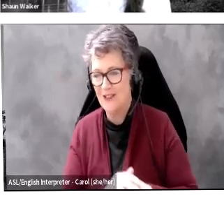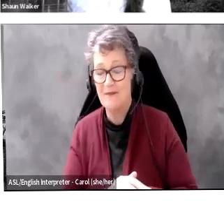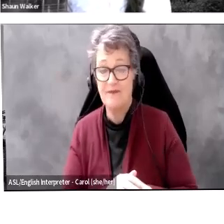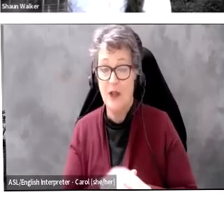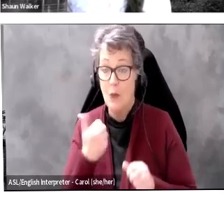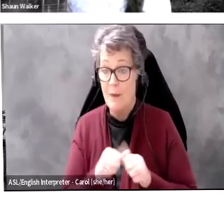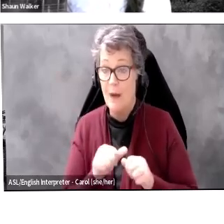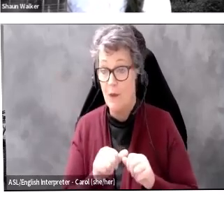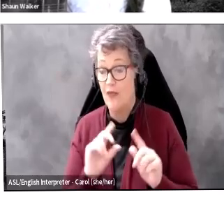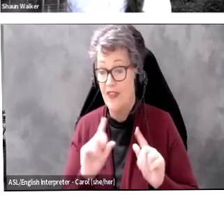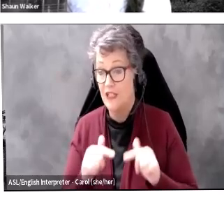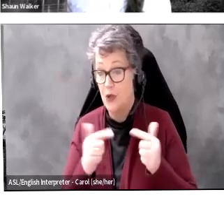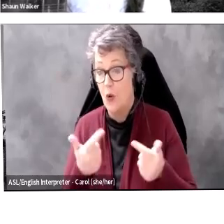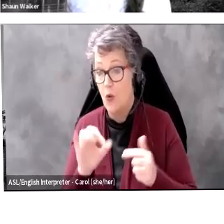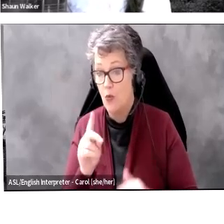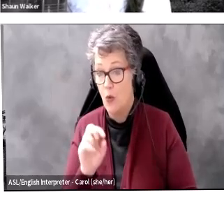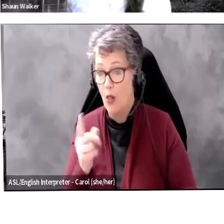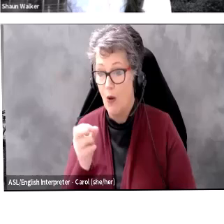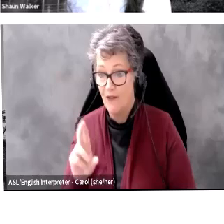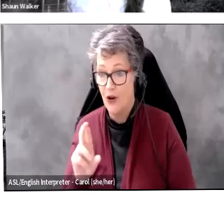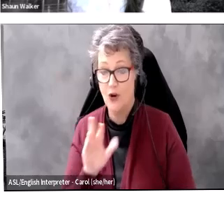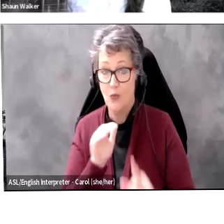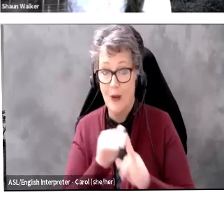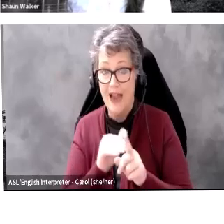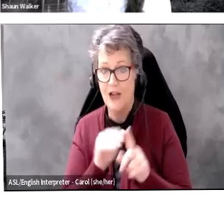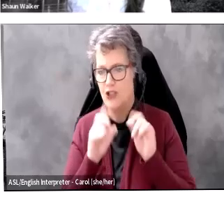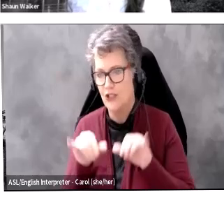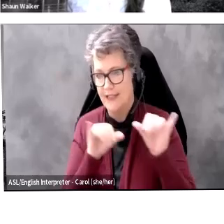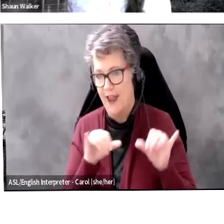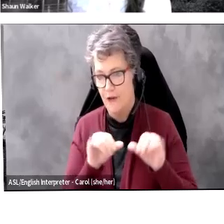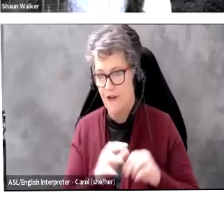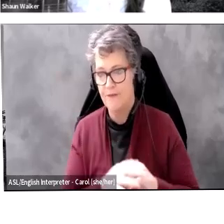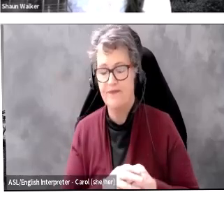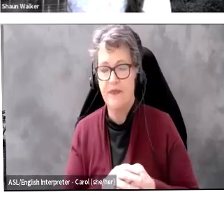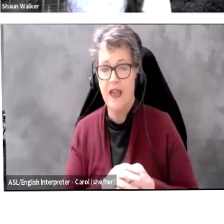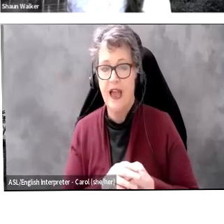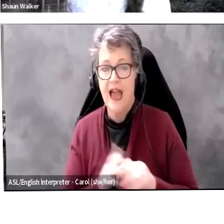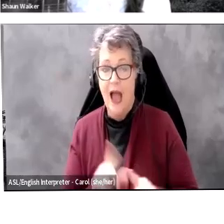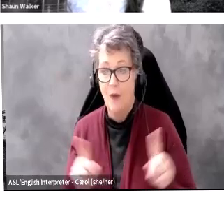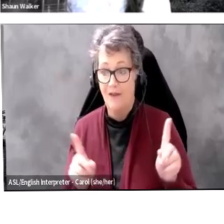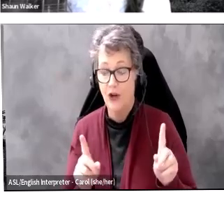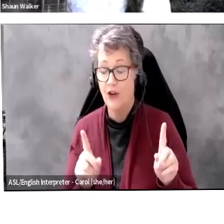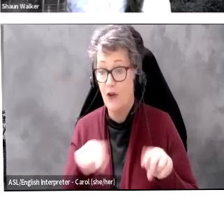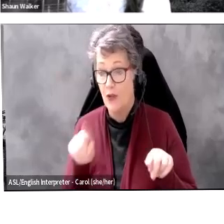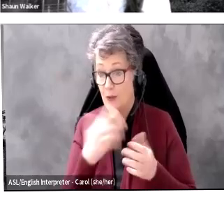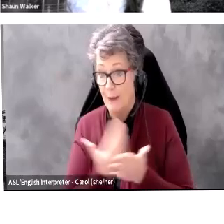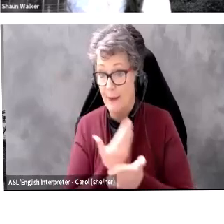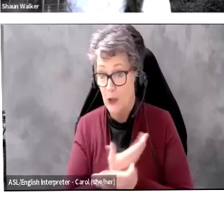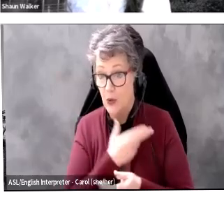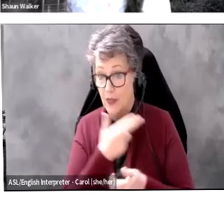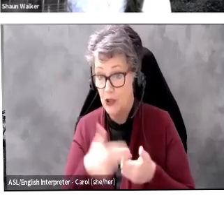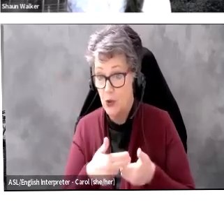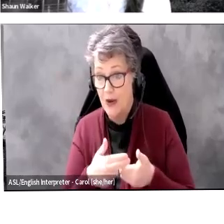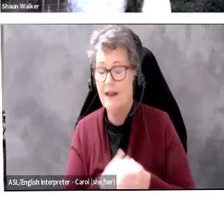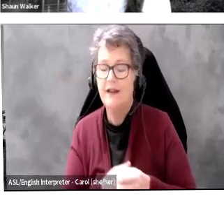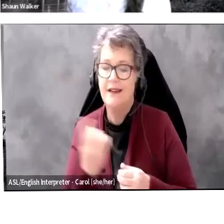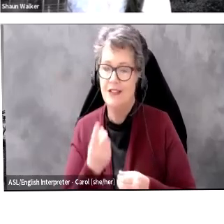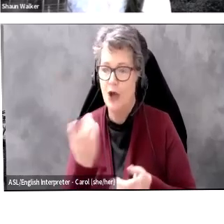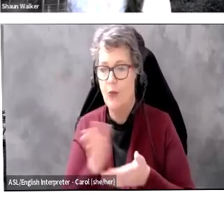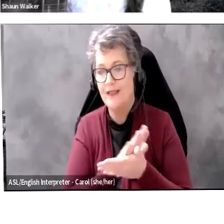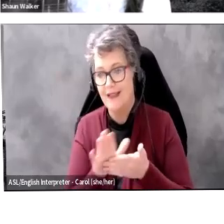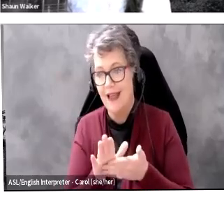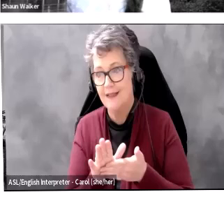these rollover reminders are standard. However, for those of you that might be new joining, it's always